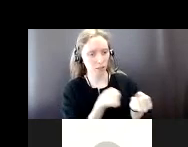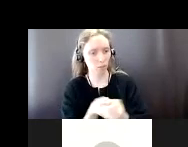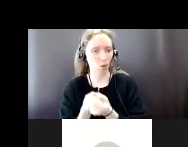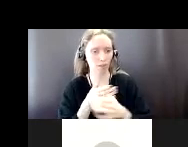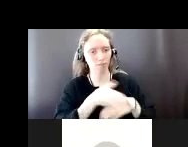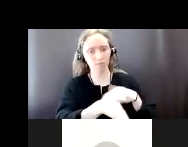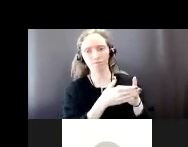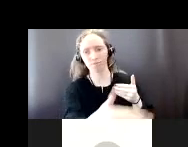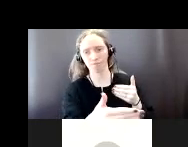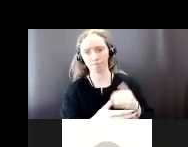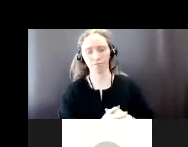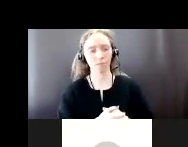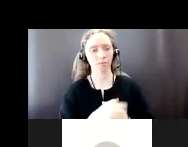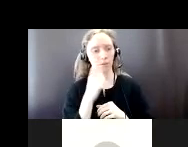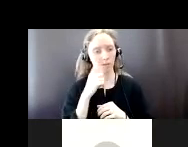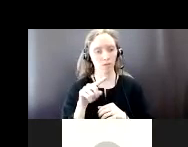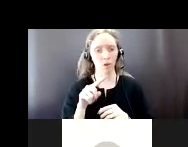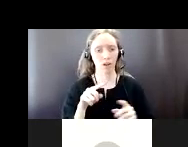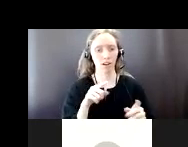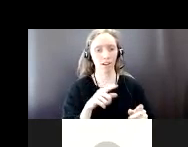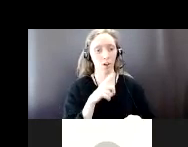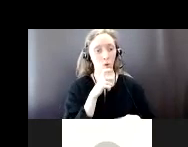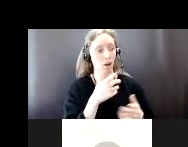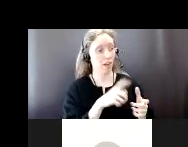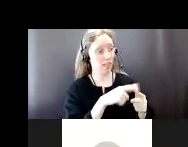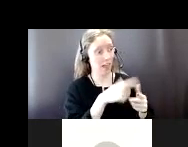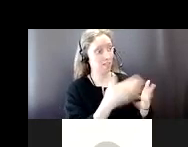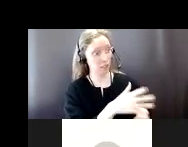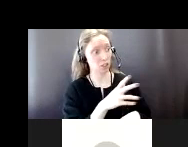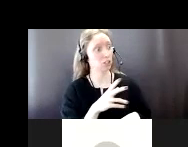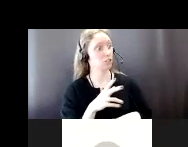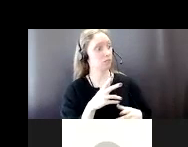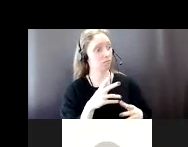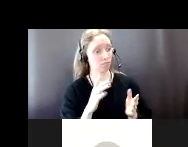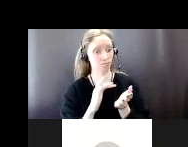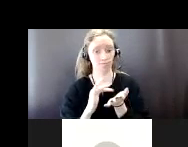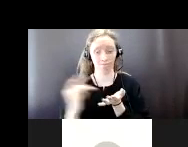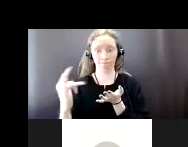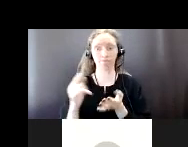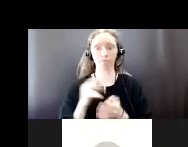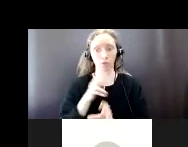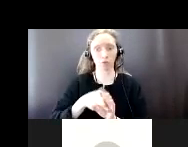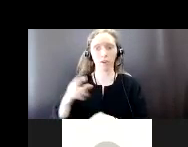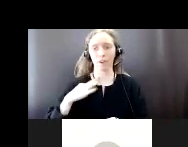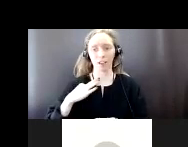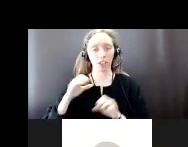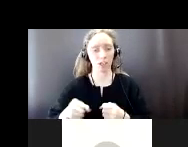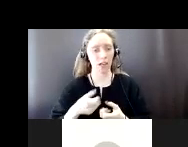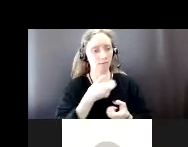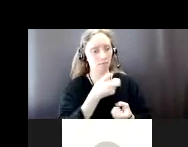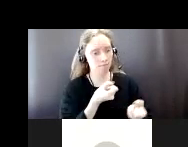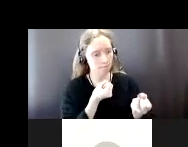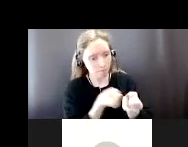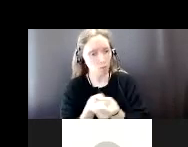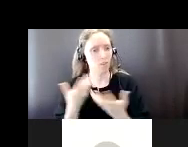to fellow senior victims. They can provide strength to victims, emotional and moral support, as mentioned,